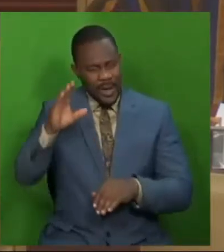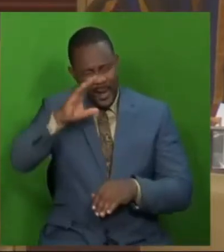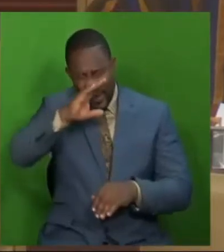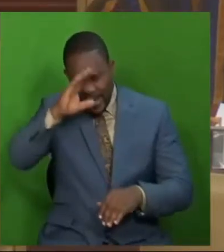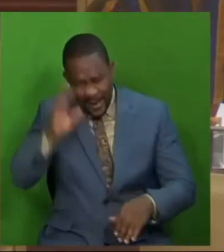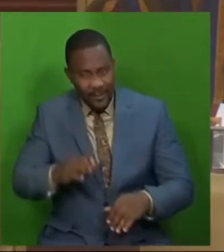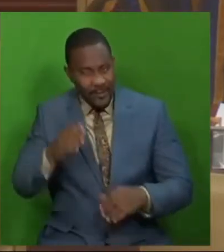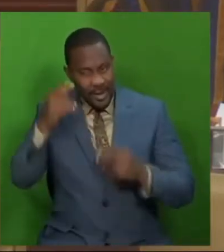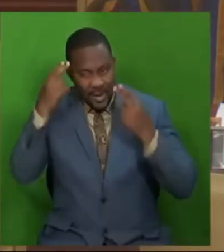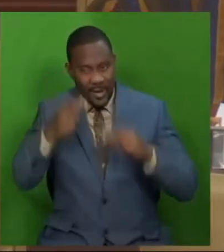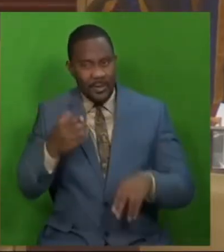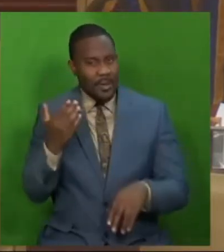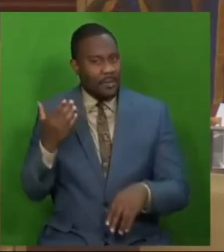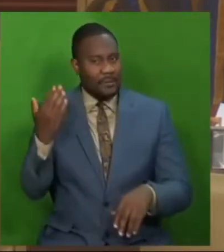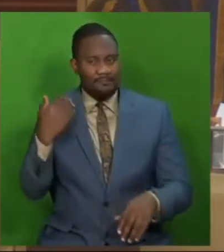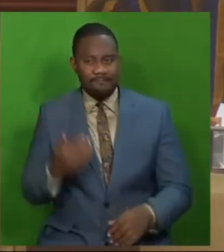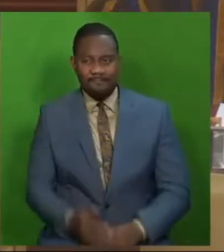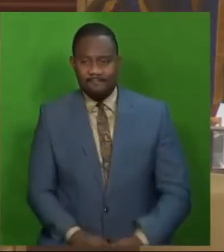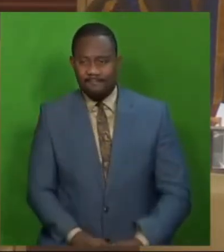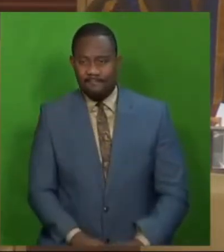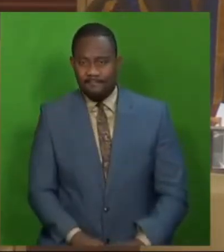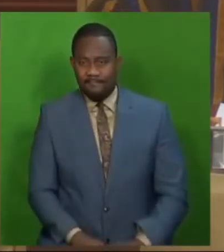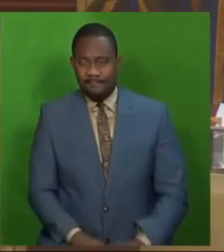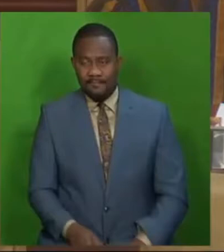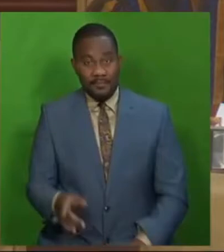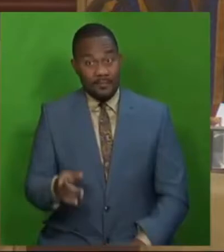Speaker, they have collateralized,